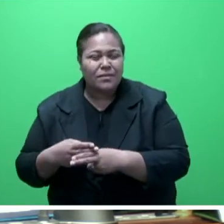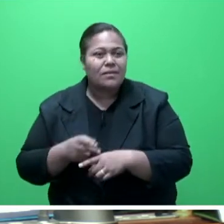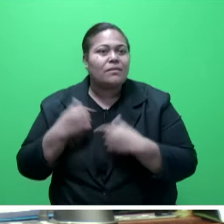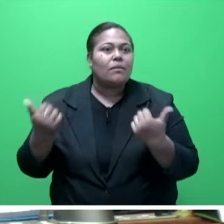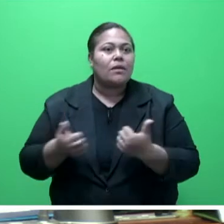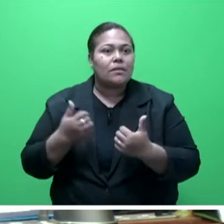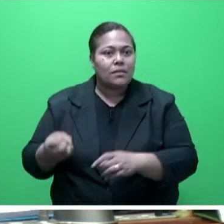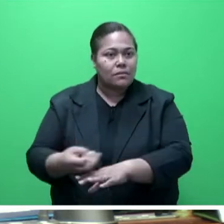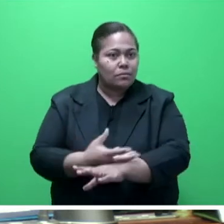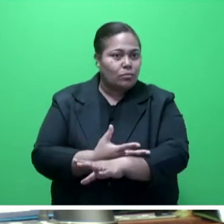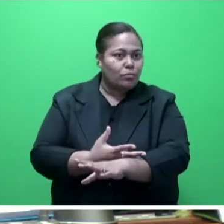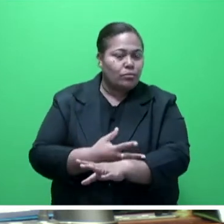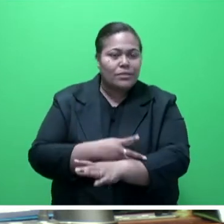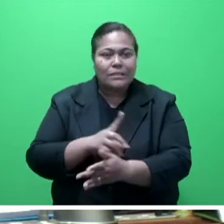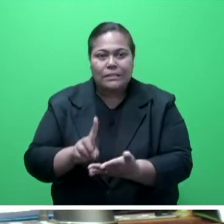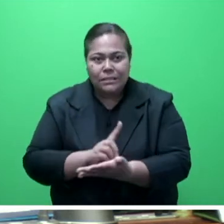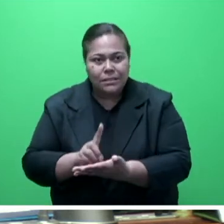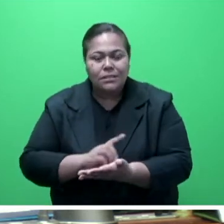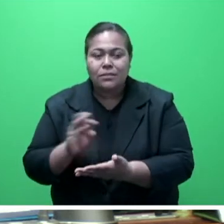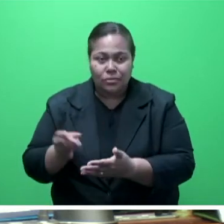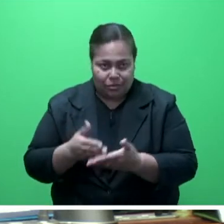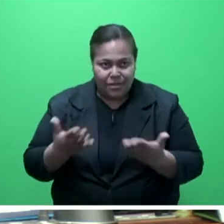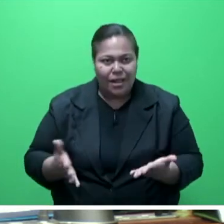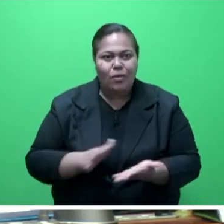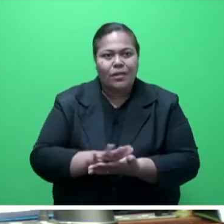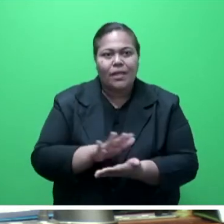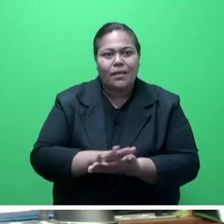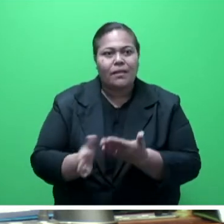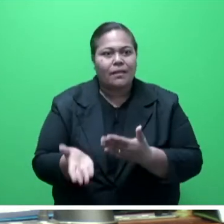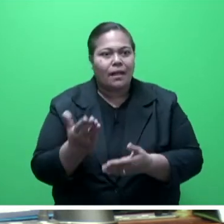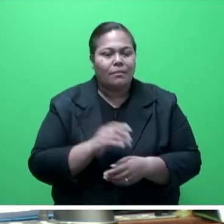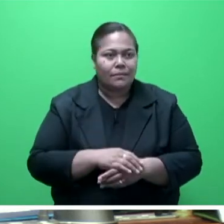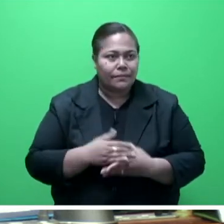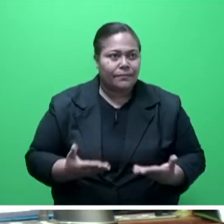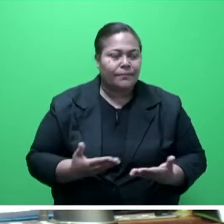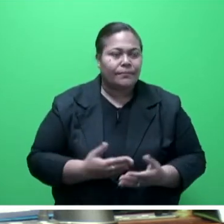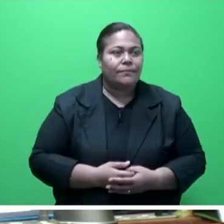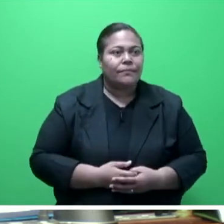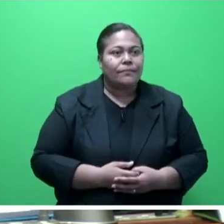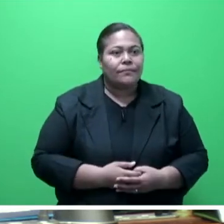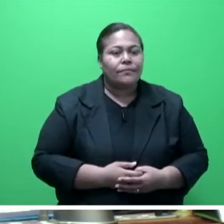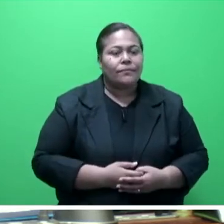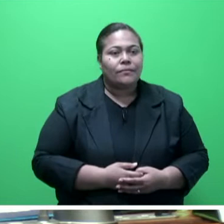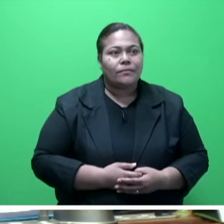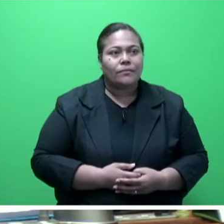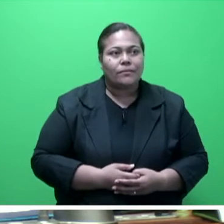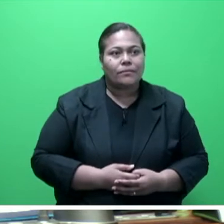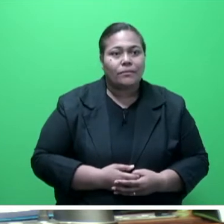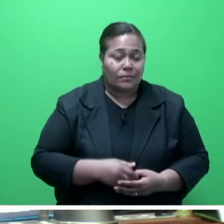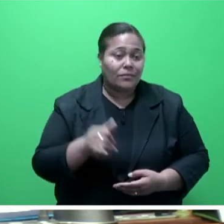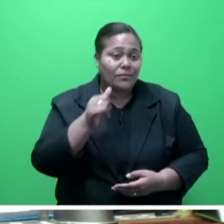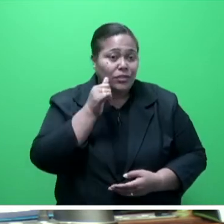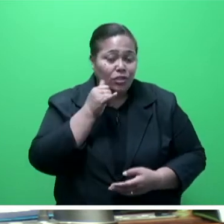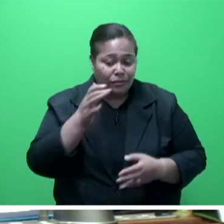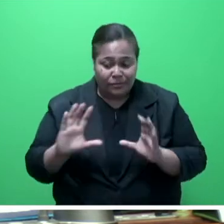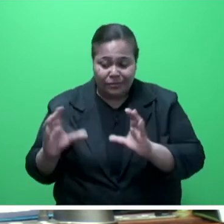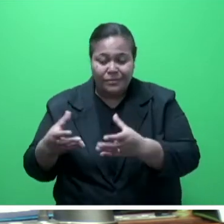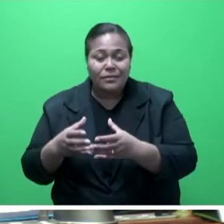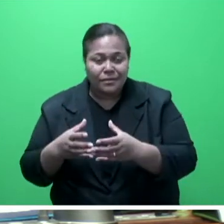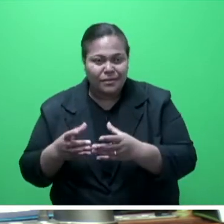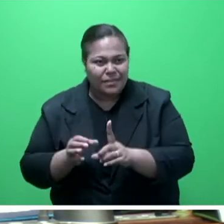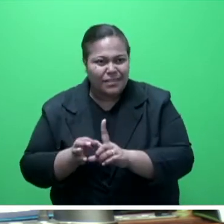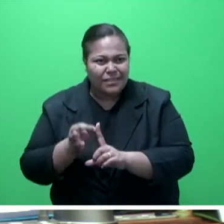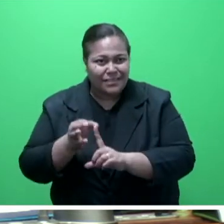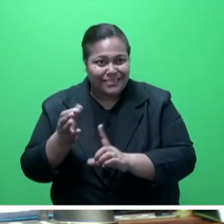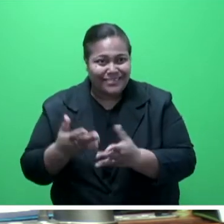lost the genetic trait. So that work is underway relatively, but despite that, our sheep population has increased